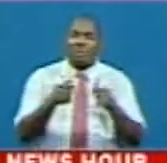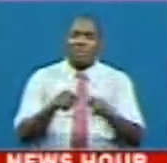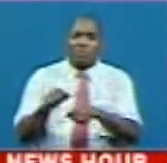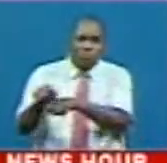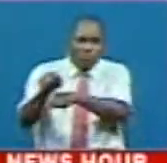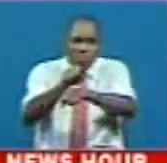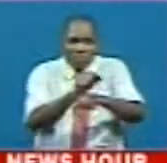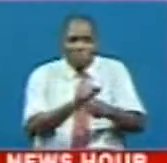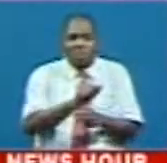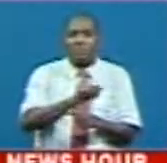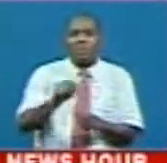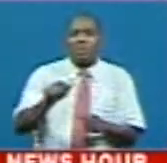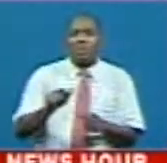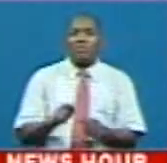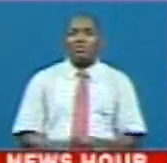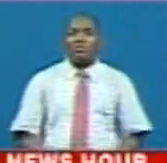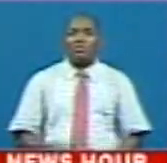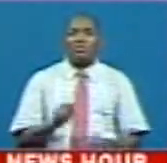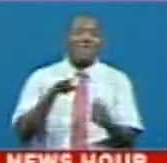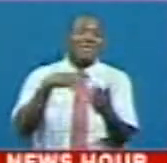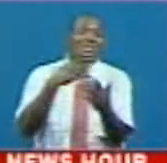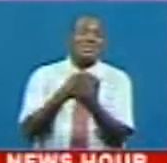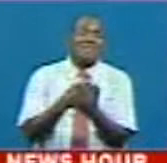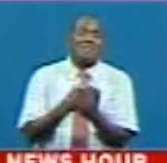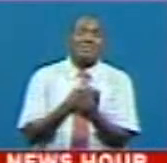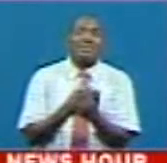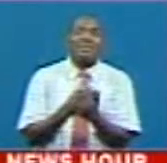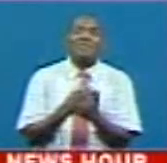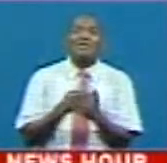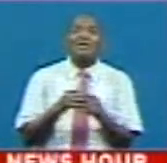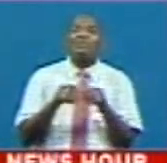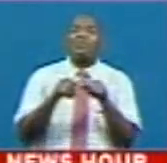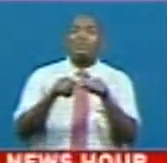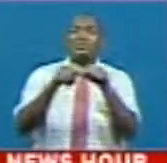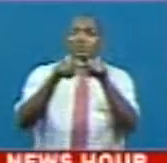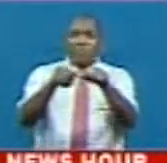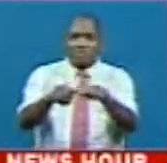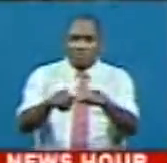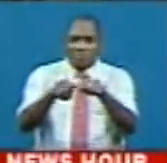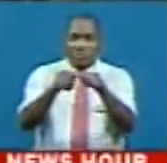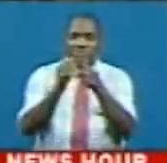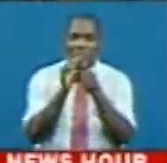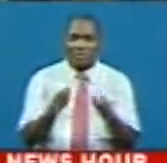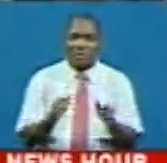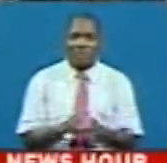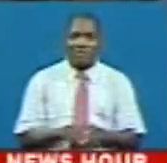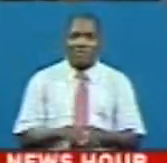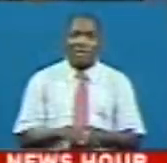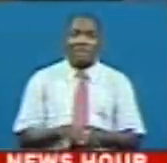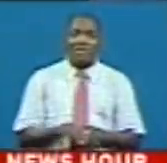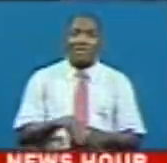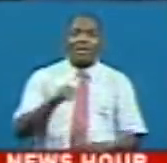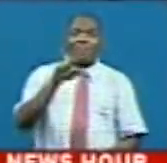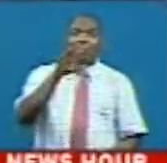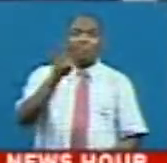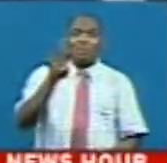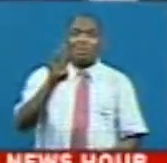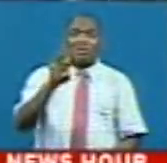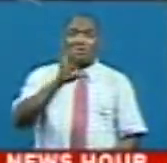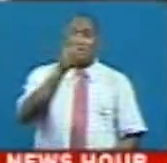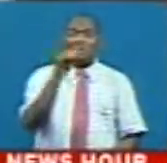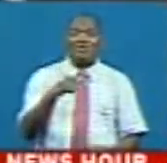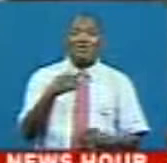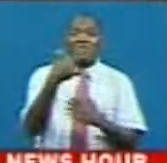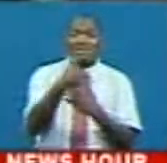to work with all in the region in achieving a lasting and enduring peace. Out of the 54 countries in